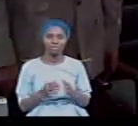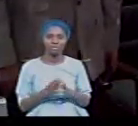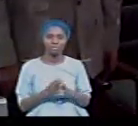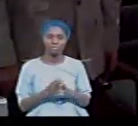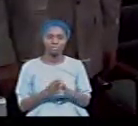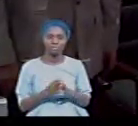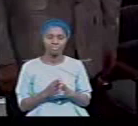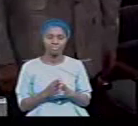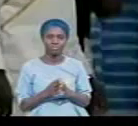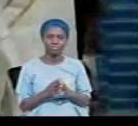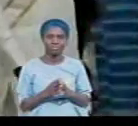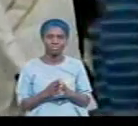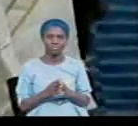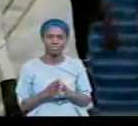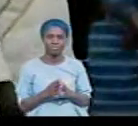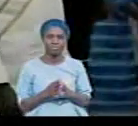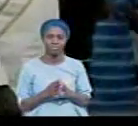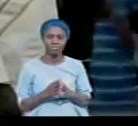Faith,